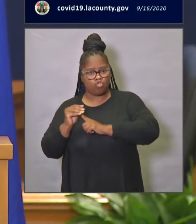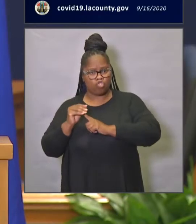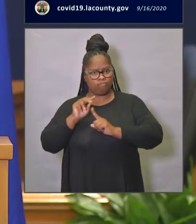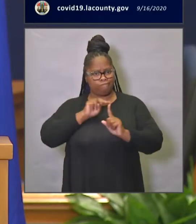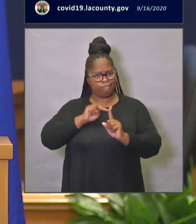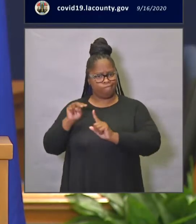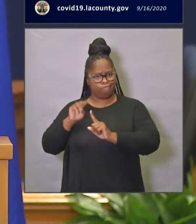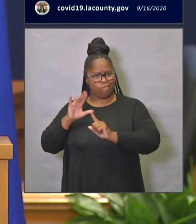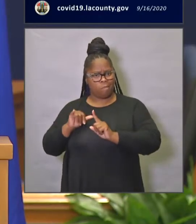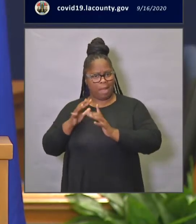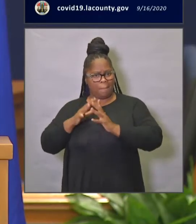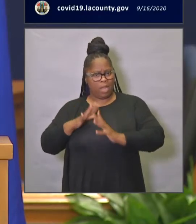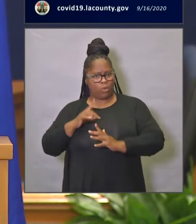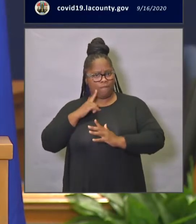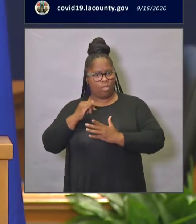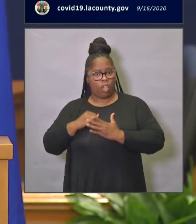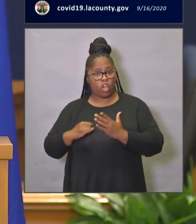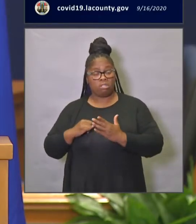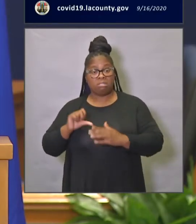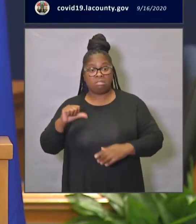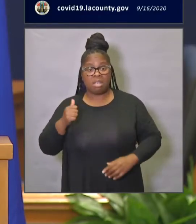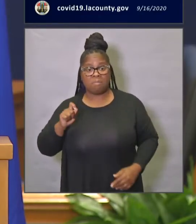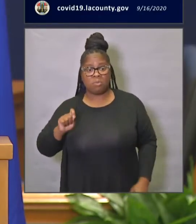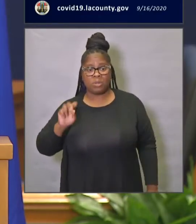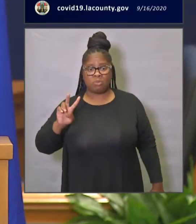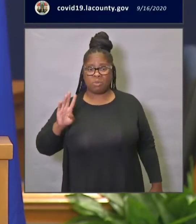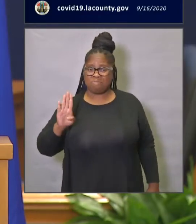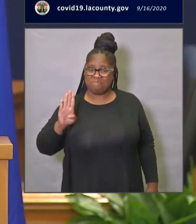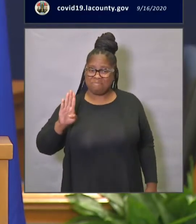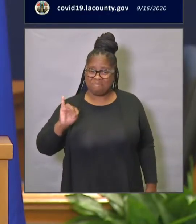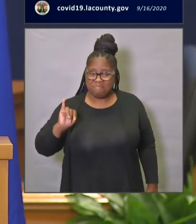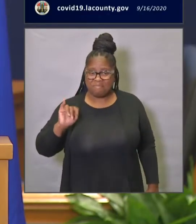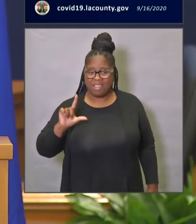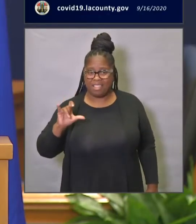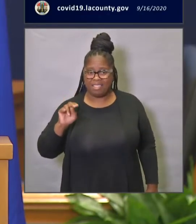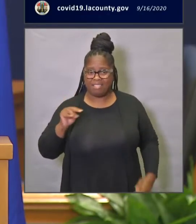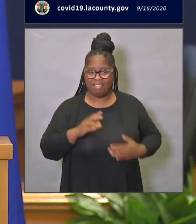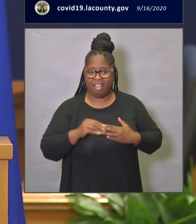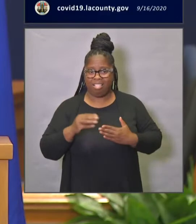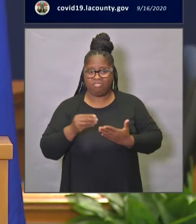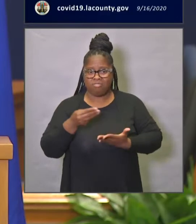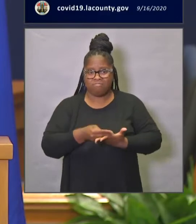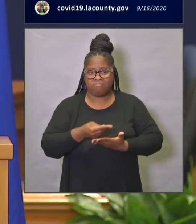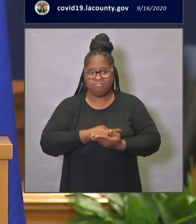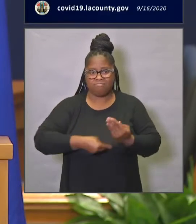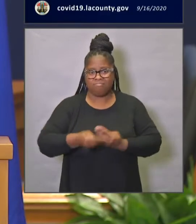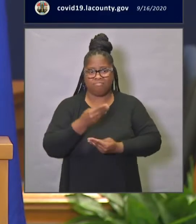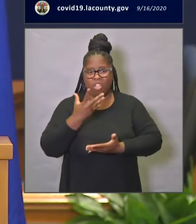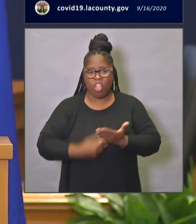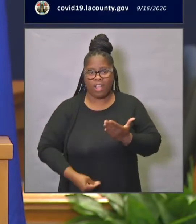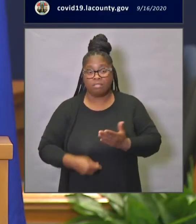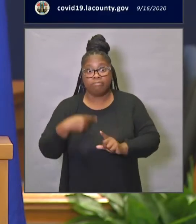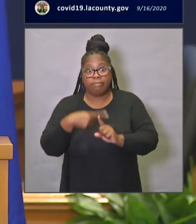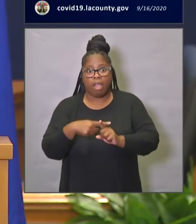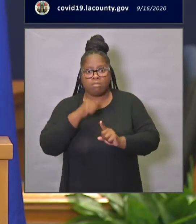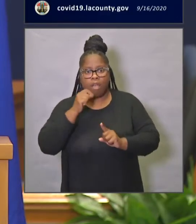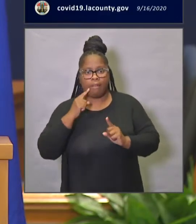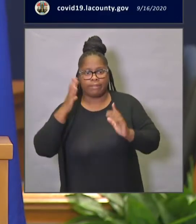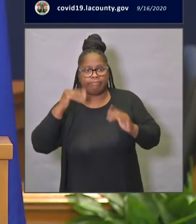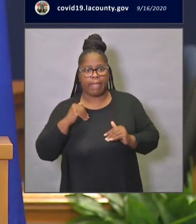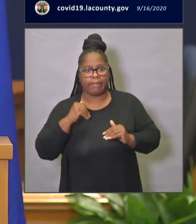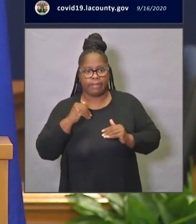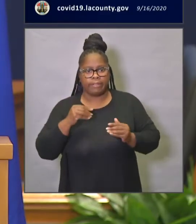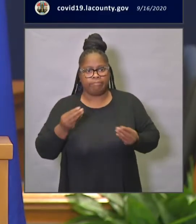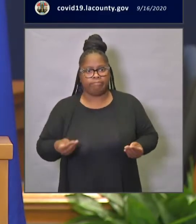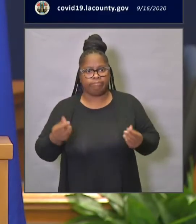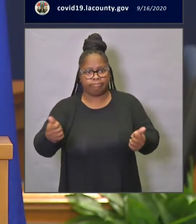Americans for the Arts, is $10.2 billion in lost revenue and unanticipated expenses. The total